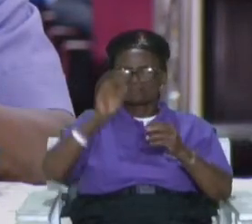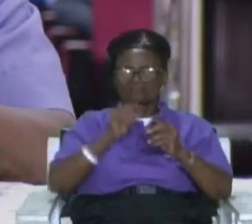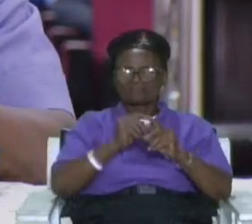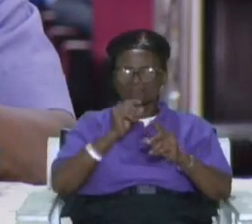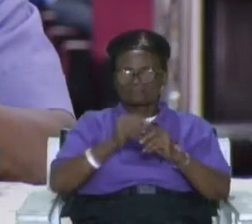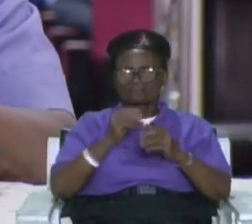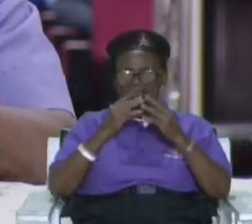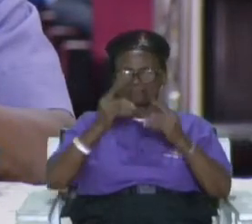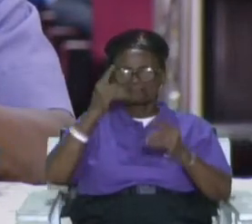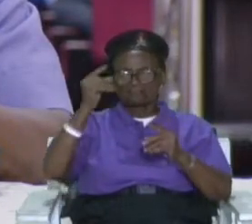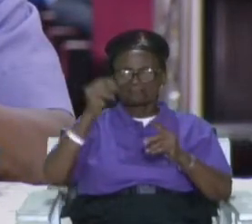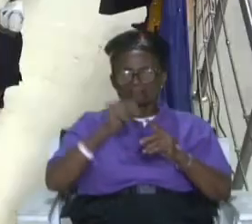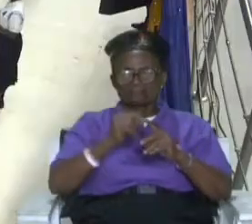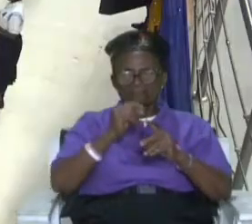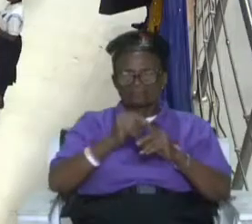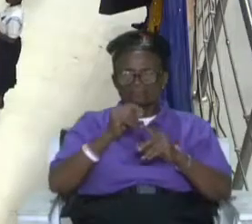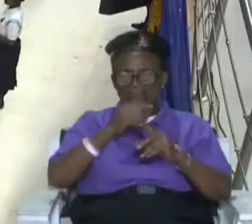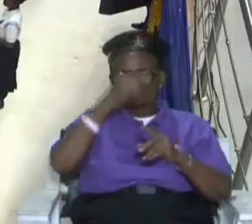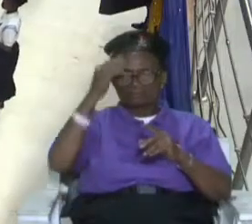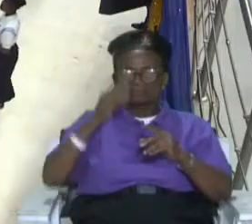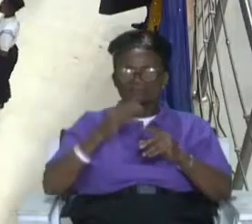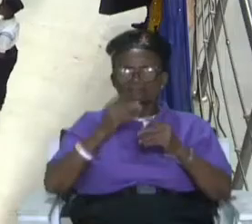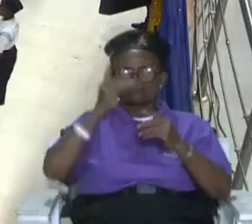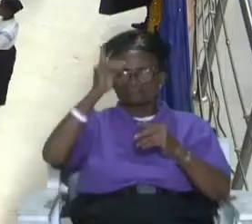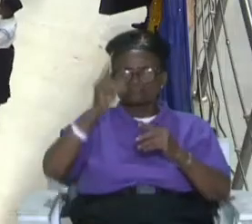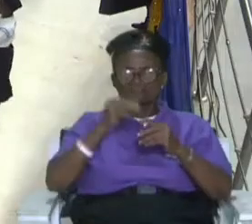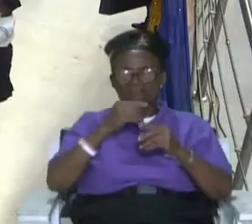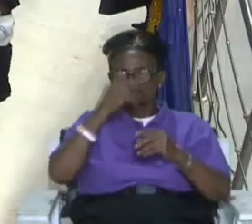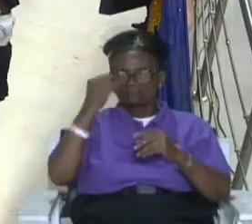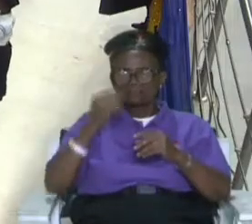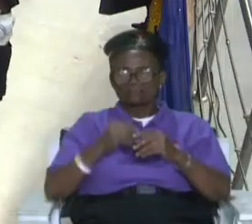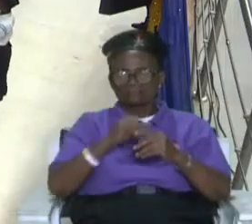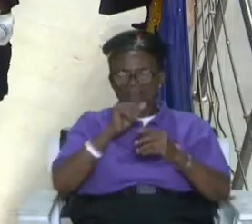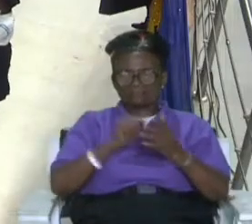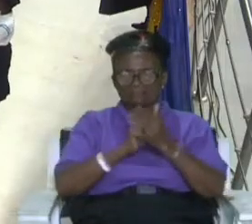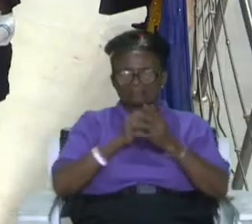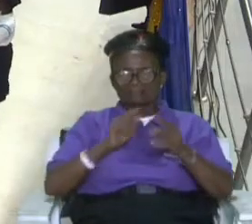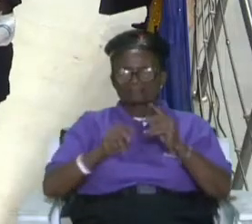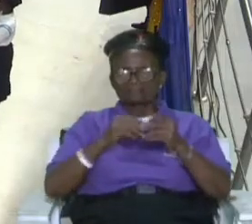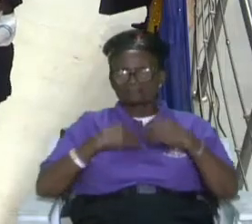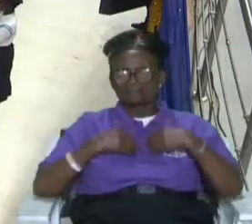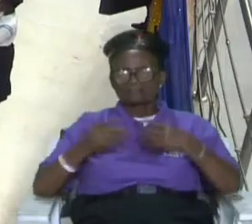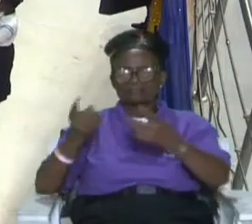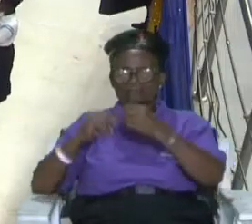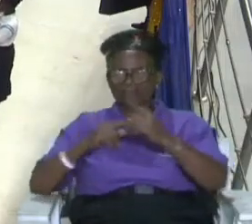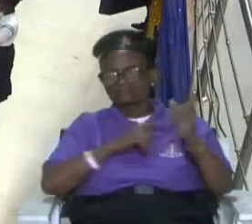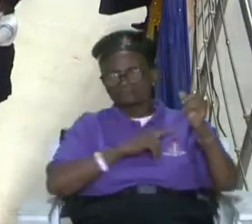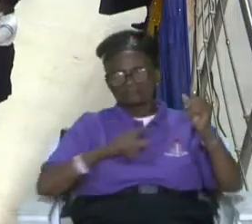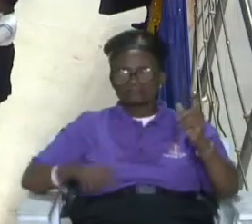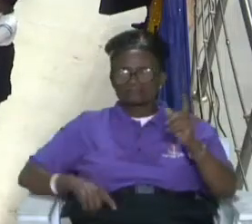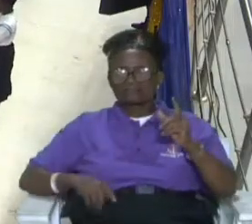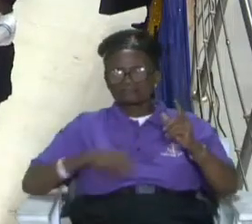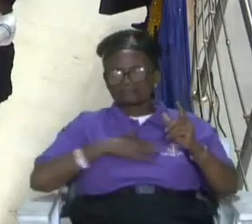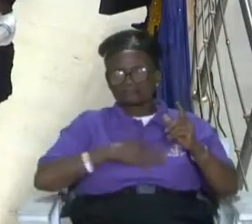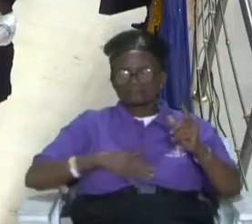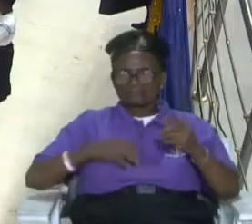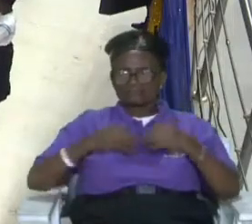word. And thank you because these people have come. Lord, please have mercy on